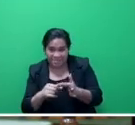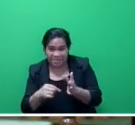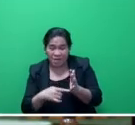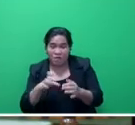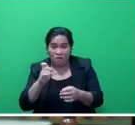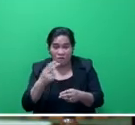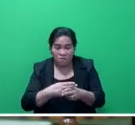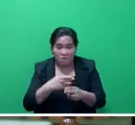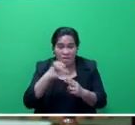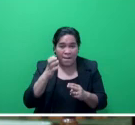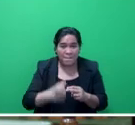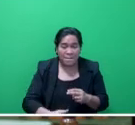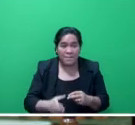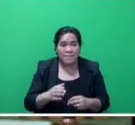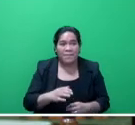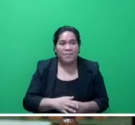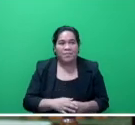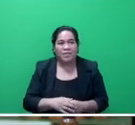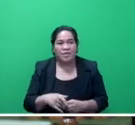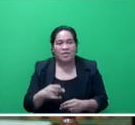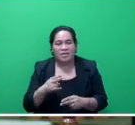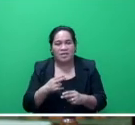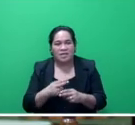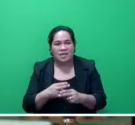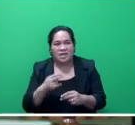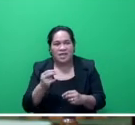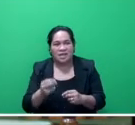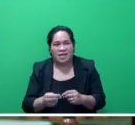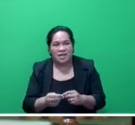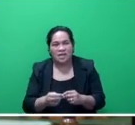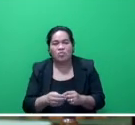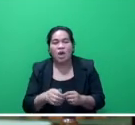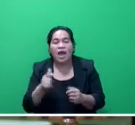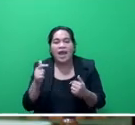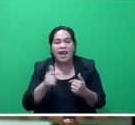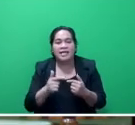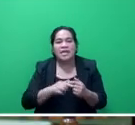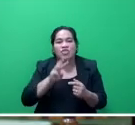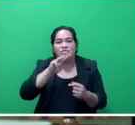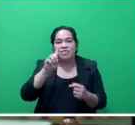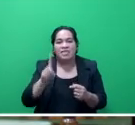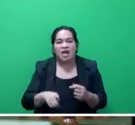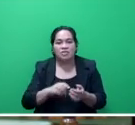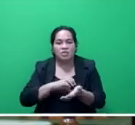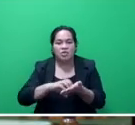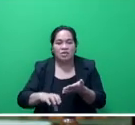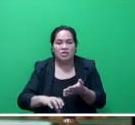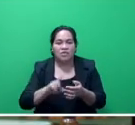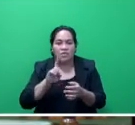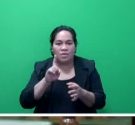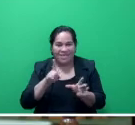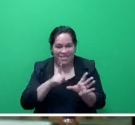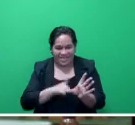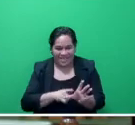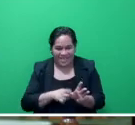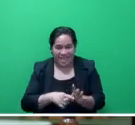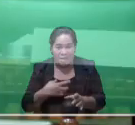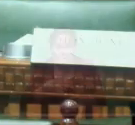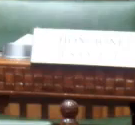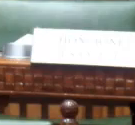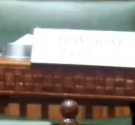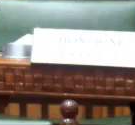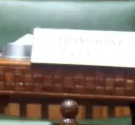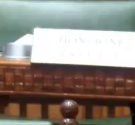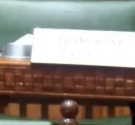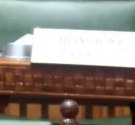who harvests 100 tonnes of cane averages less than $3,000 a year. And more than 40% of our